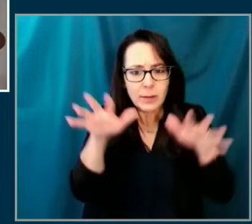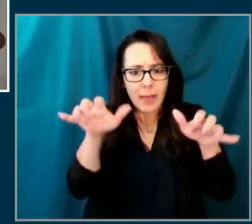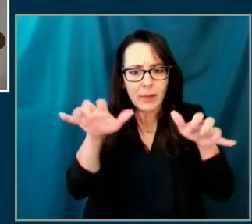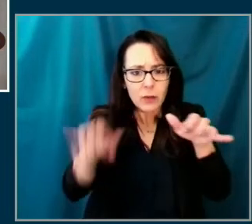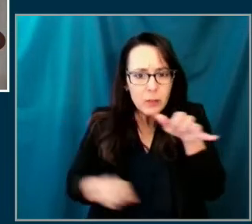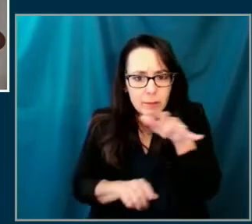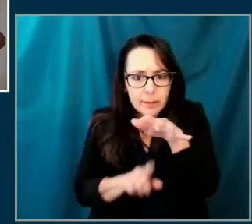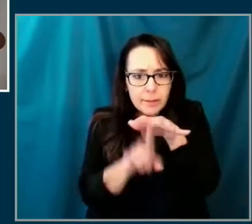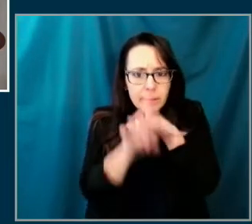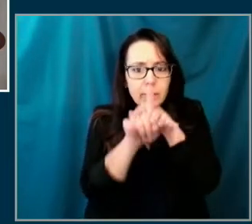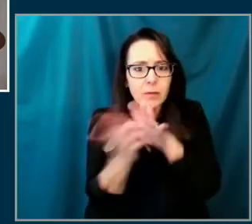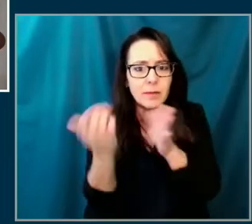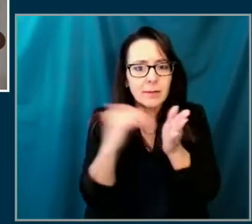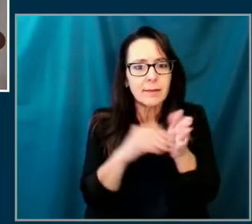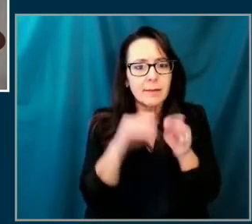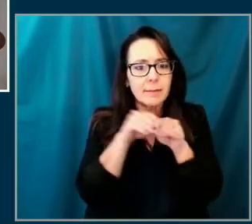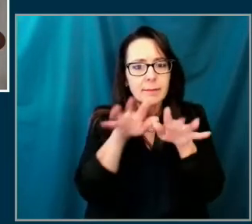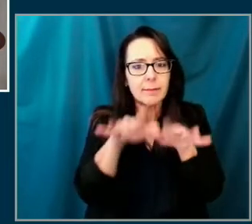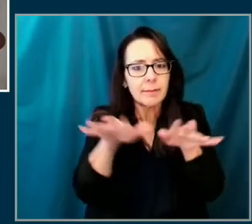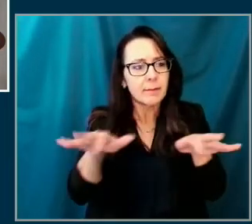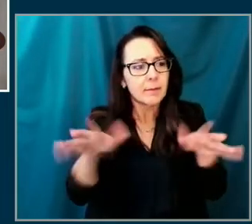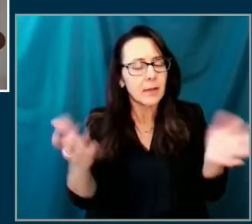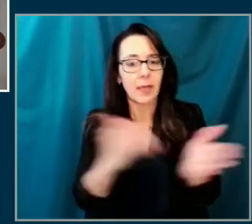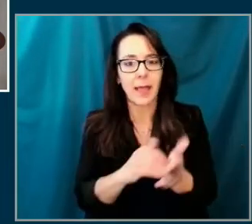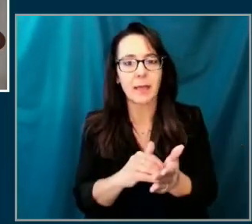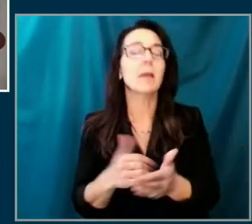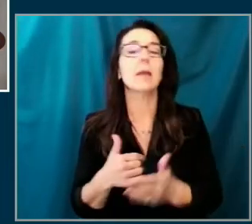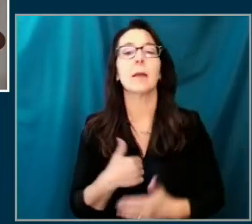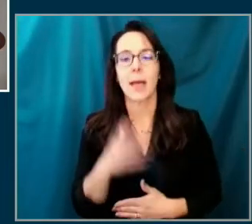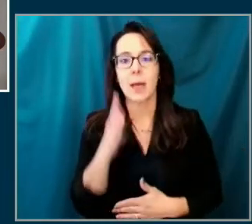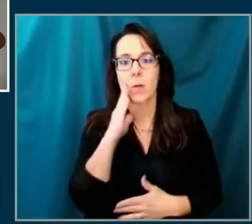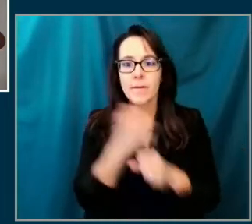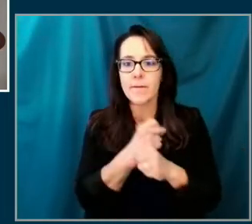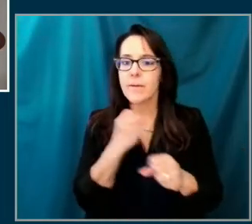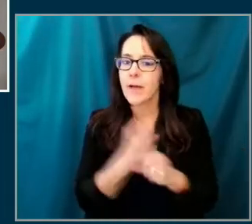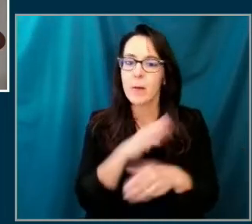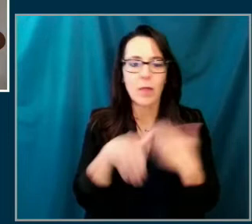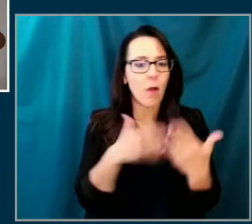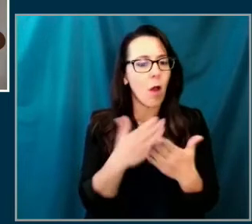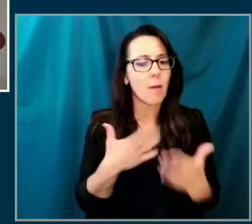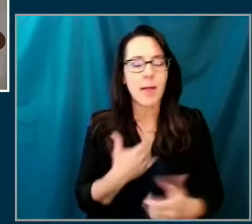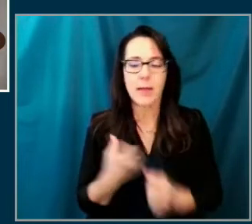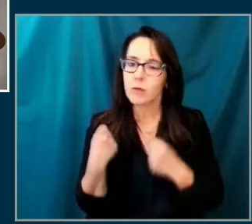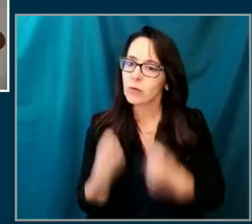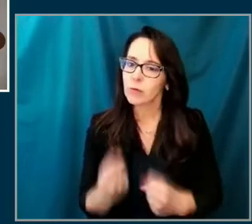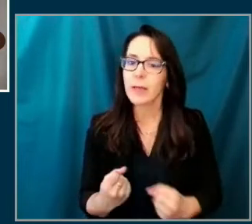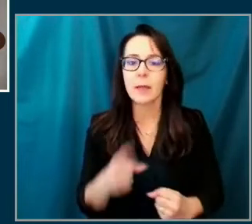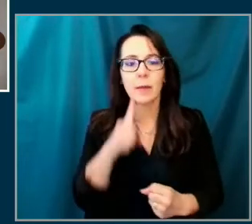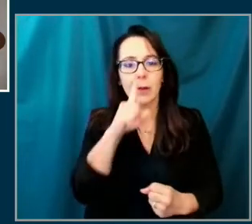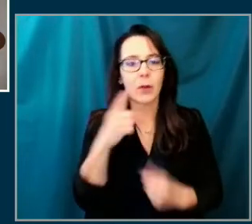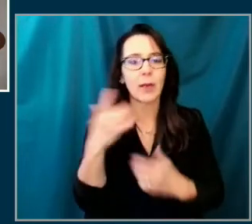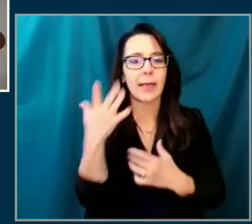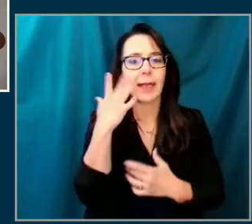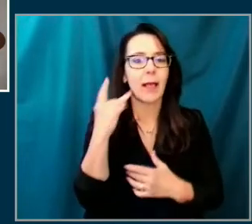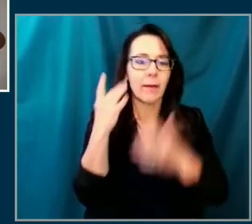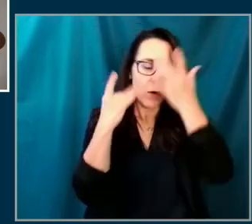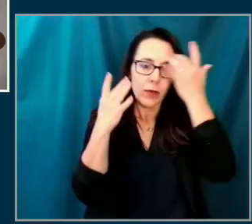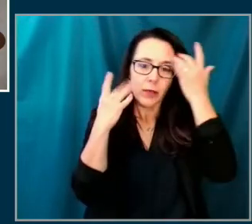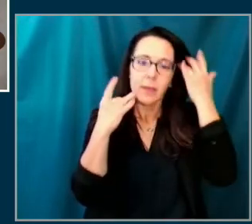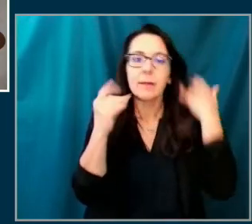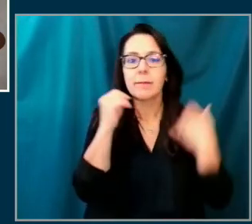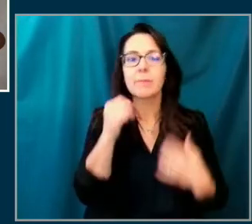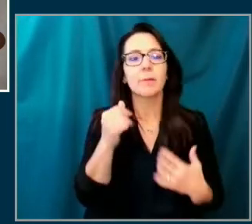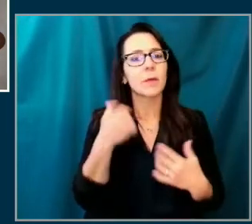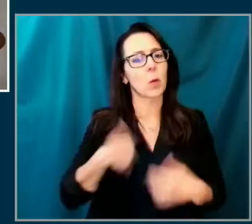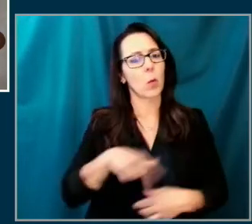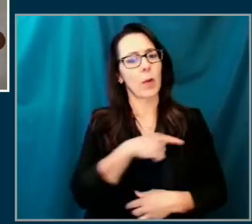again. But I can tell you that I'm going to fight with every piece of strength that I have to make sure that California stands strong. That we are a nation or we're a